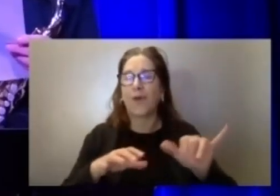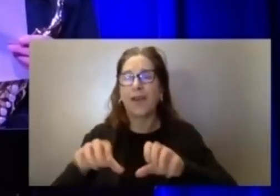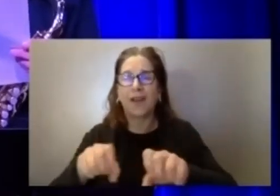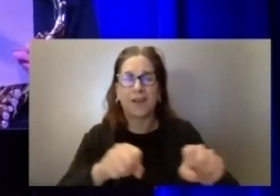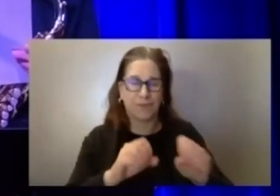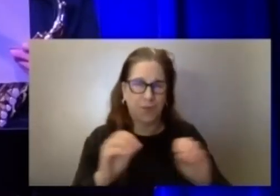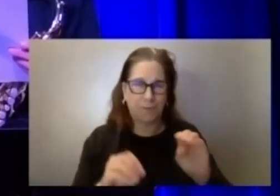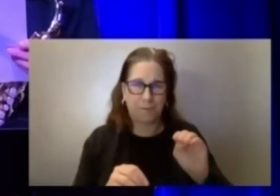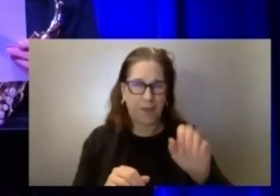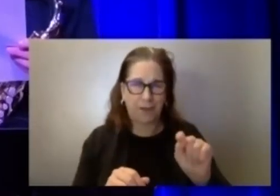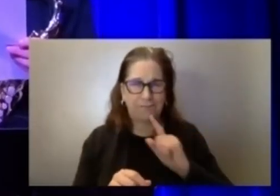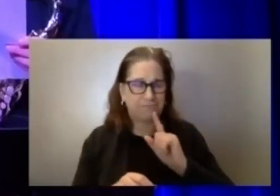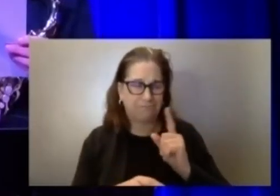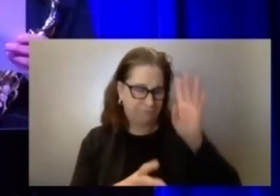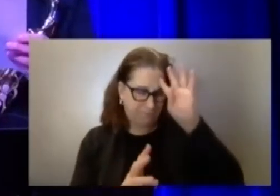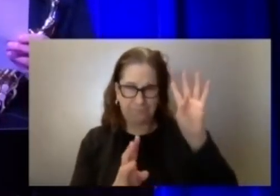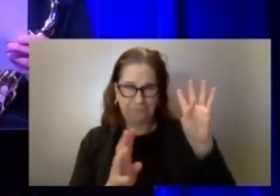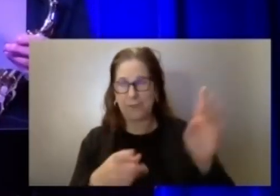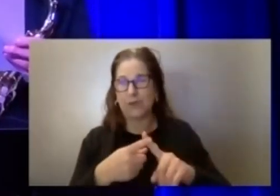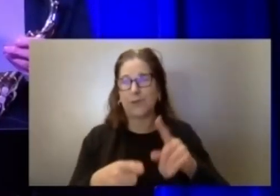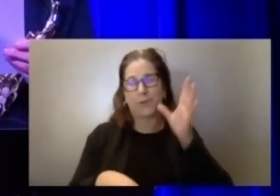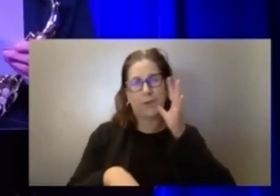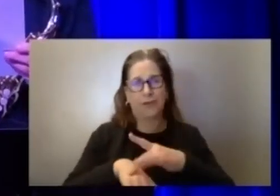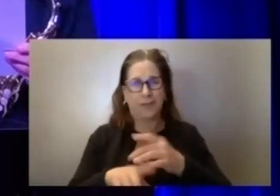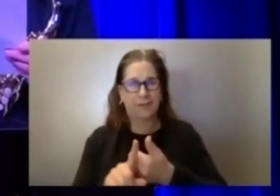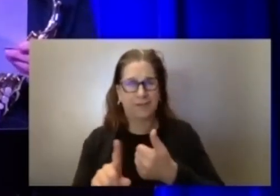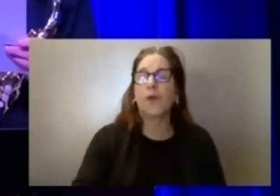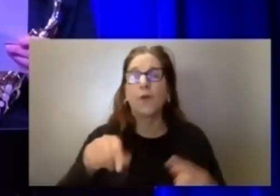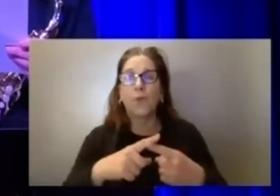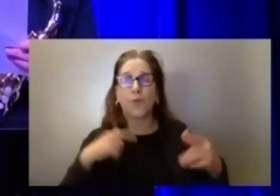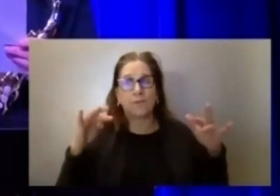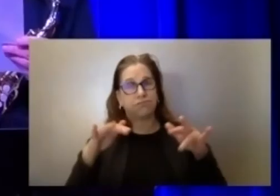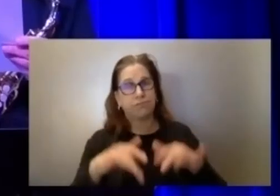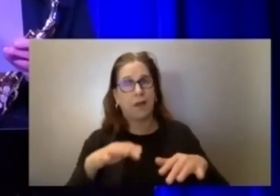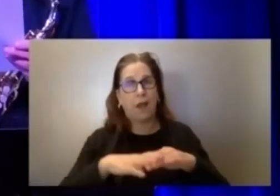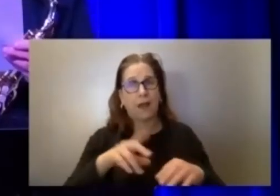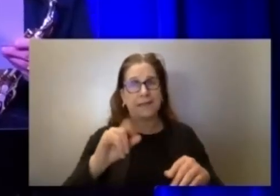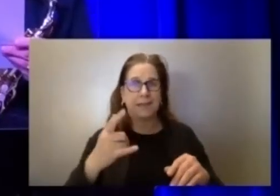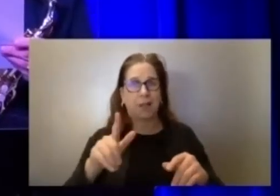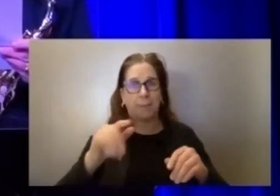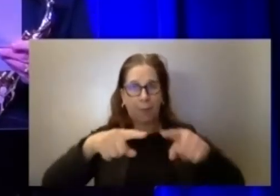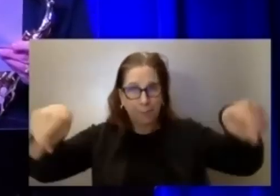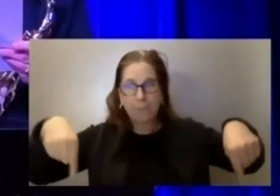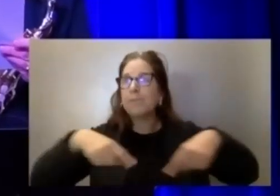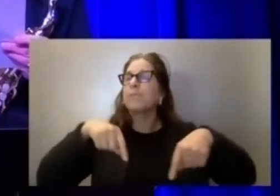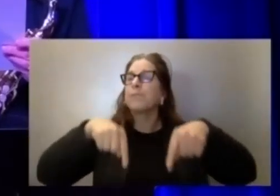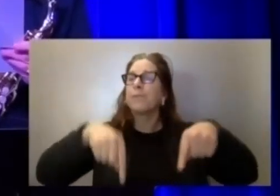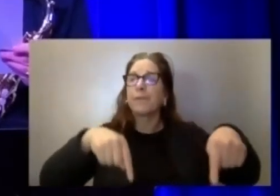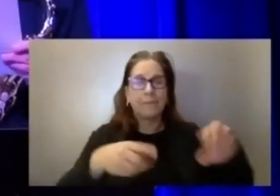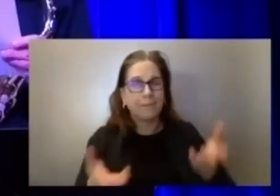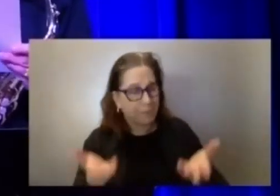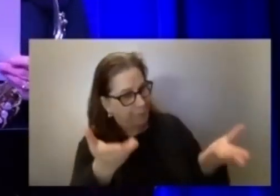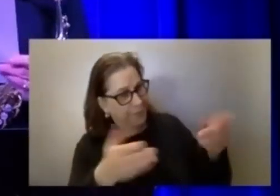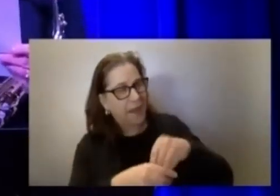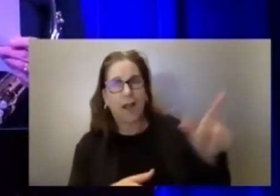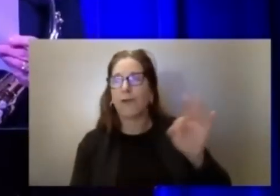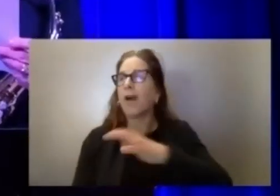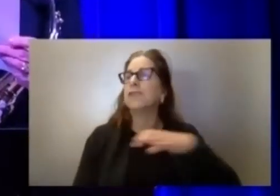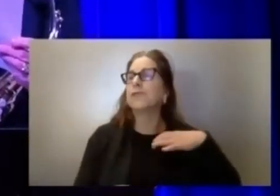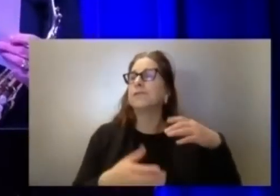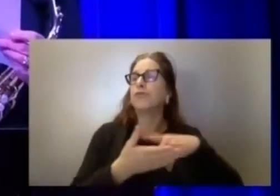to Earth herself. When we were assembling the digital map for my Library of Congress project of mapping contemporary